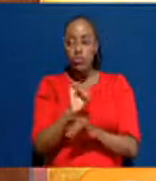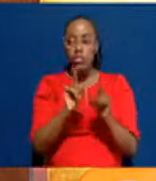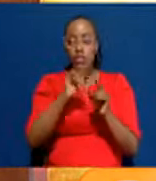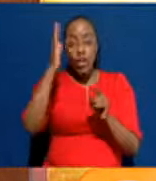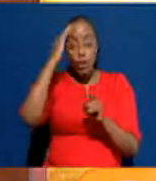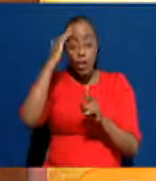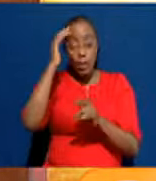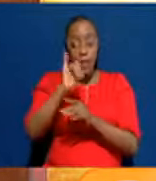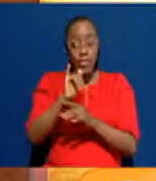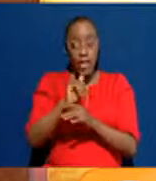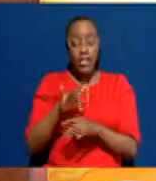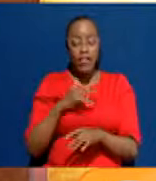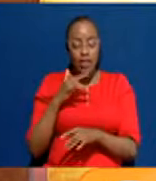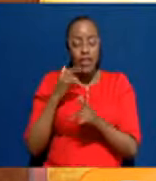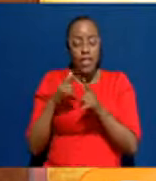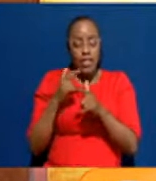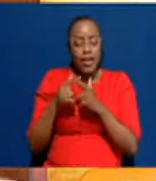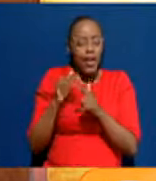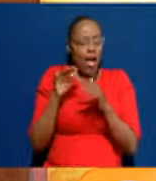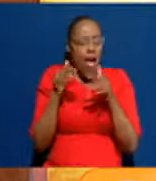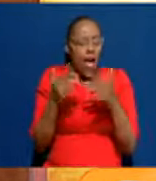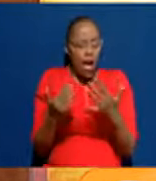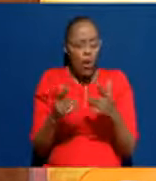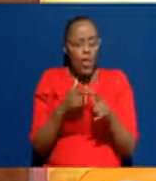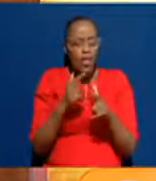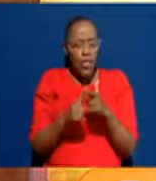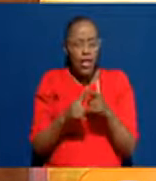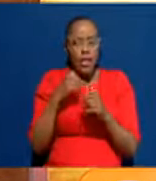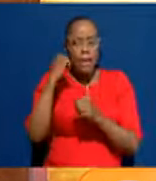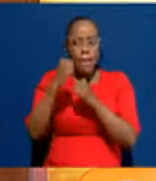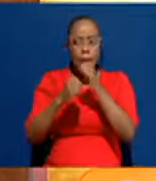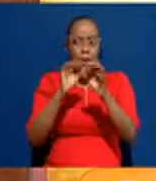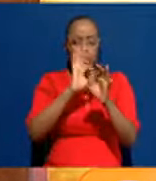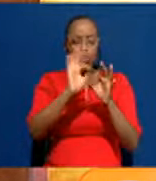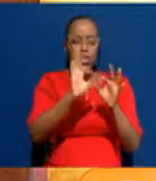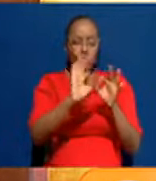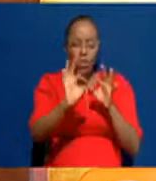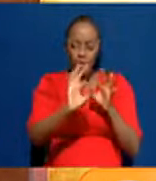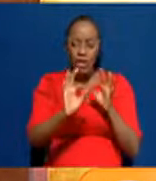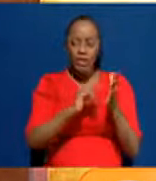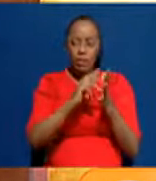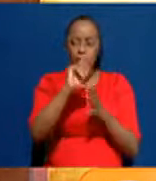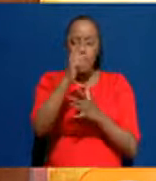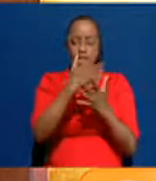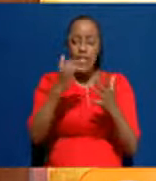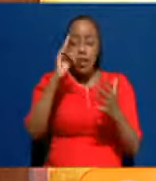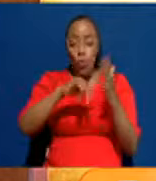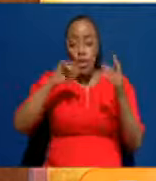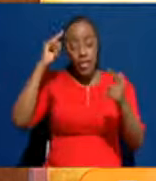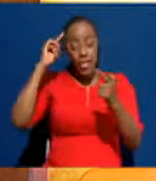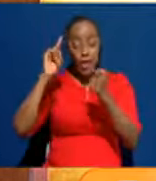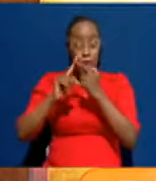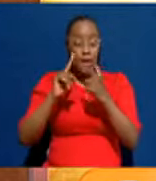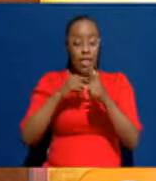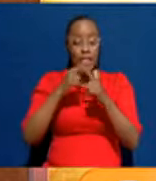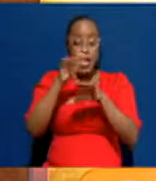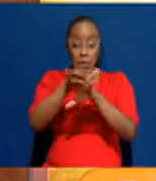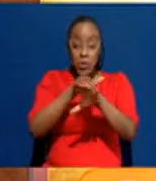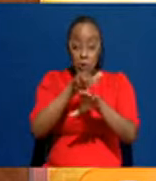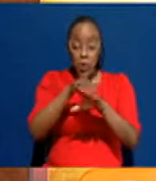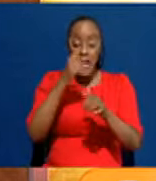unakumbuka tu hiyo finish line itakuwa namna gani? Yeah. Utaenda na gold, silver ama bronze. So kitu ya kwanza ni gold. So always slow